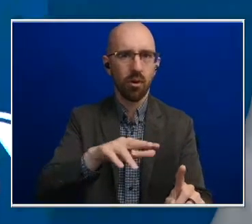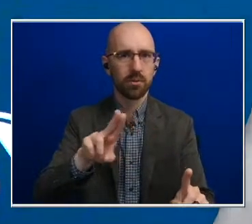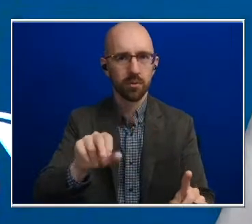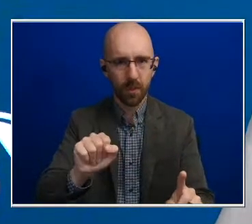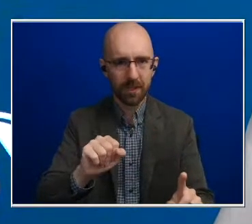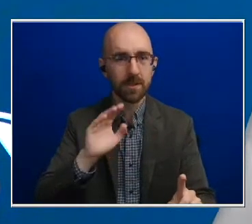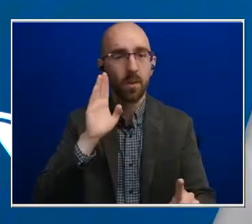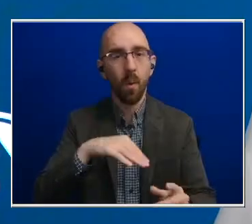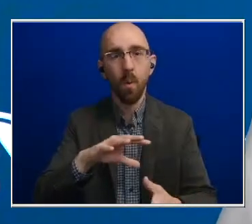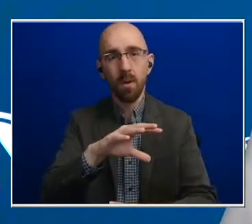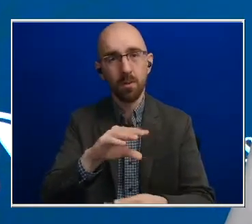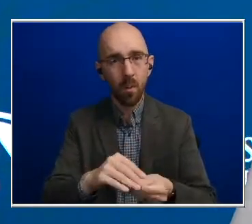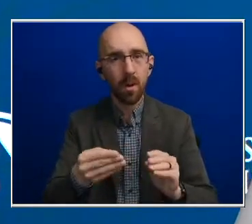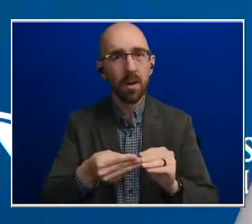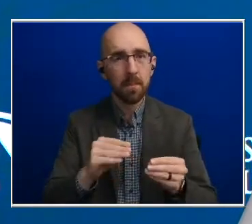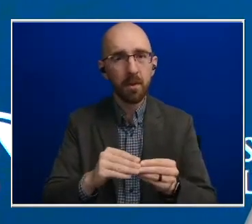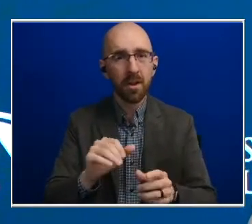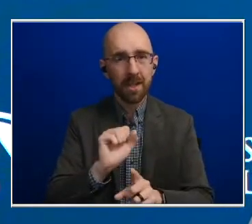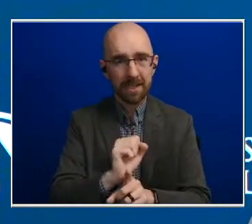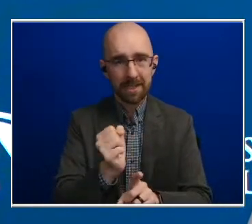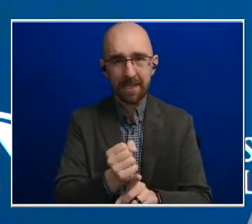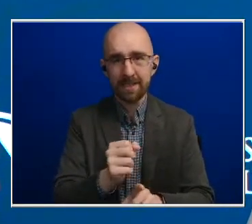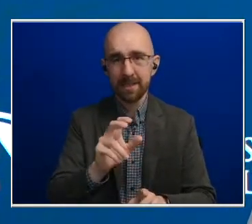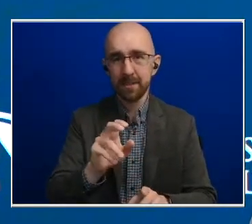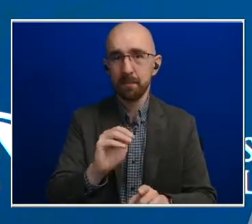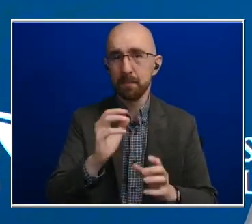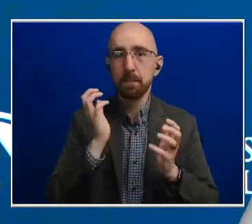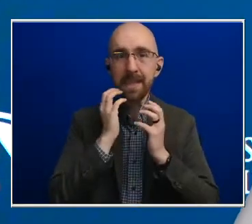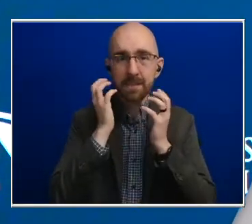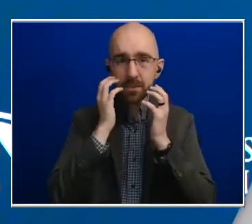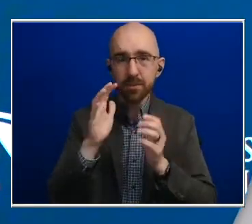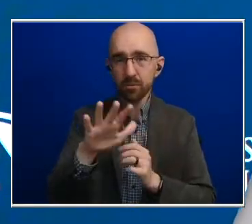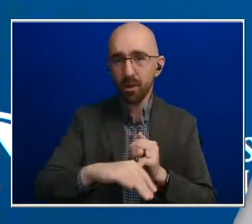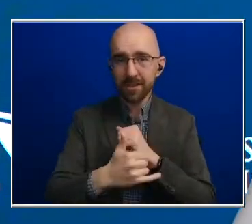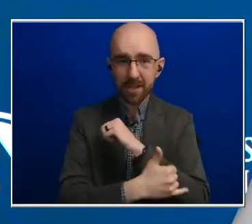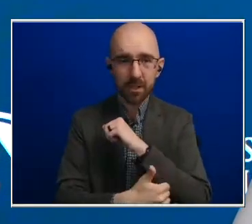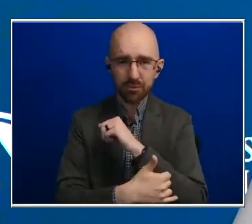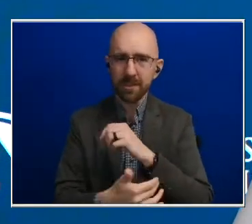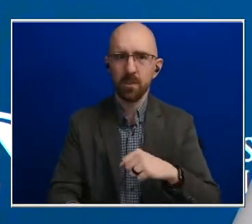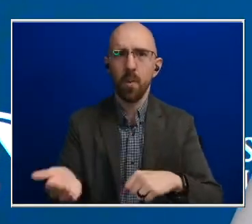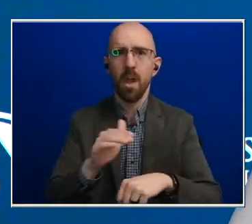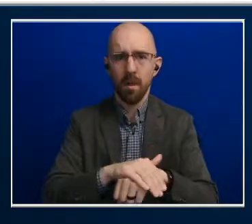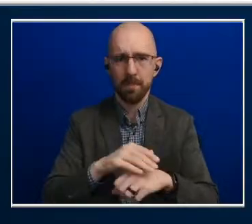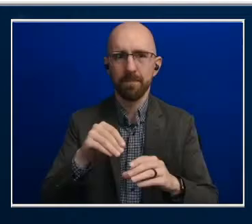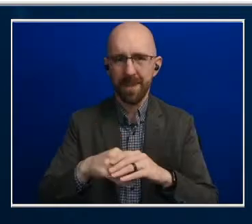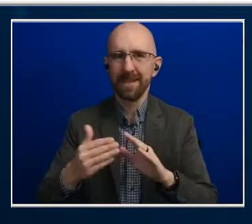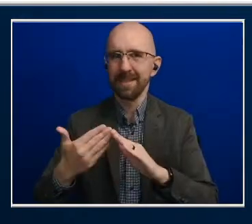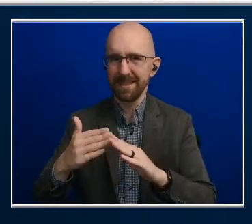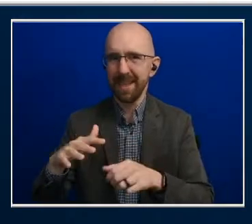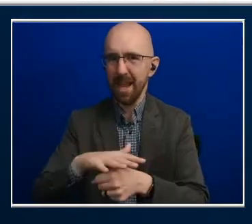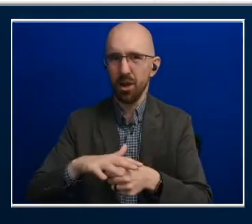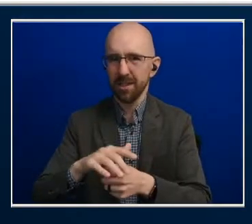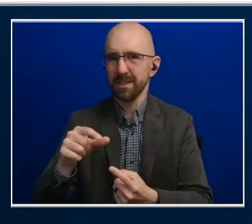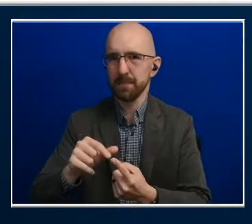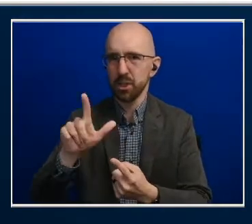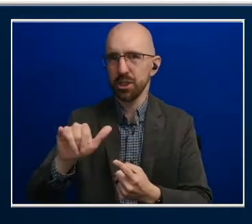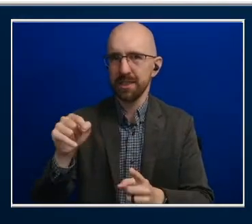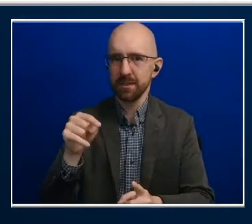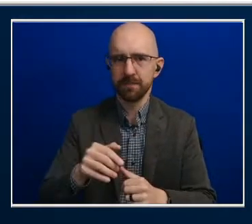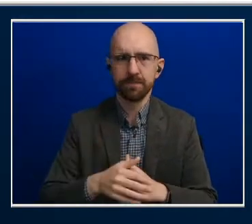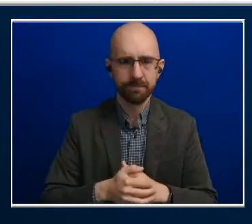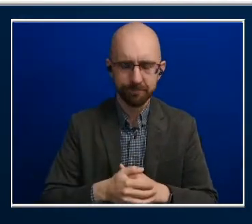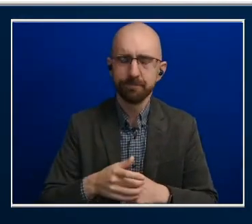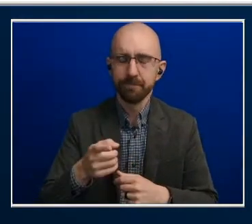of cases of measles throughout the nation is going up, especially in those urban areas. That is cool. Now, since last week, we've